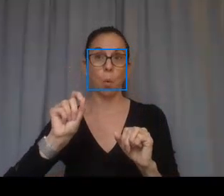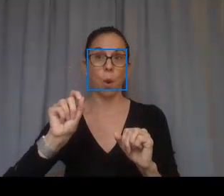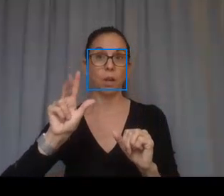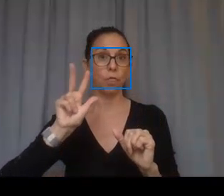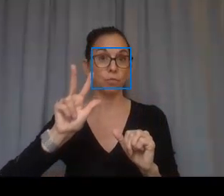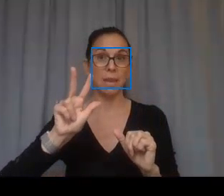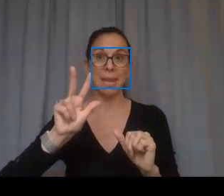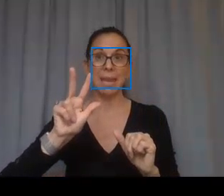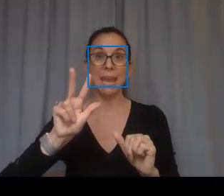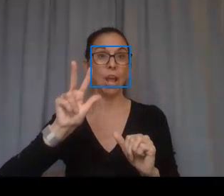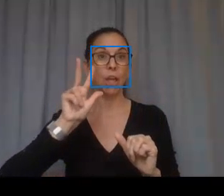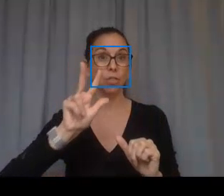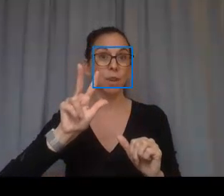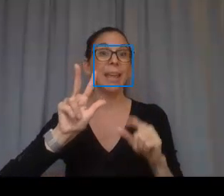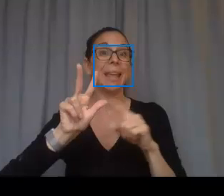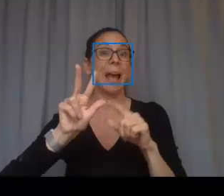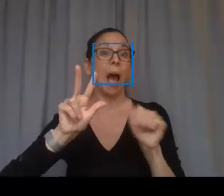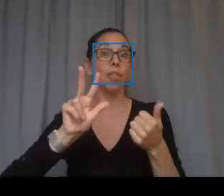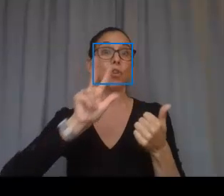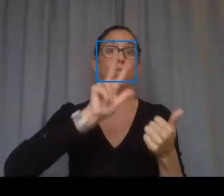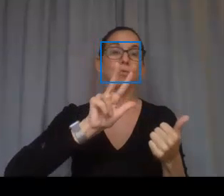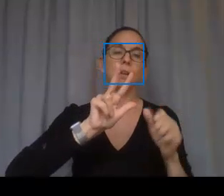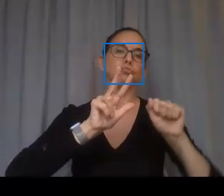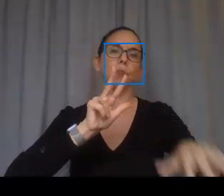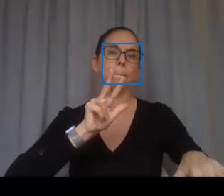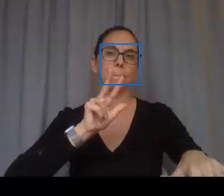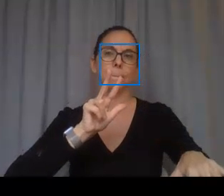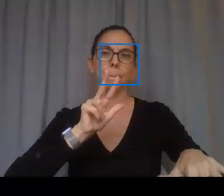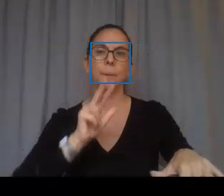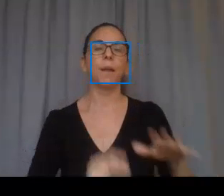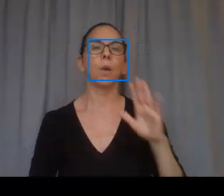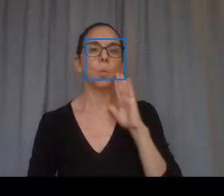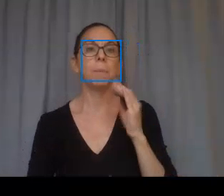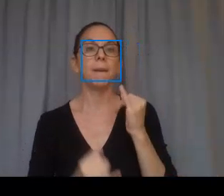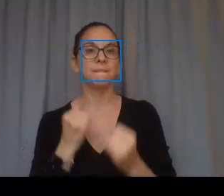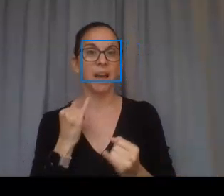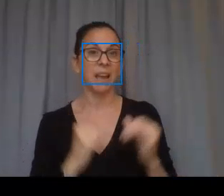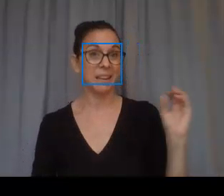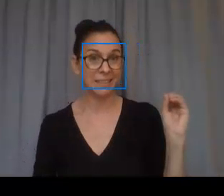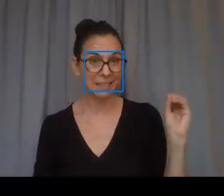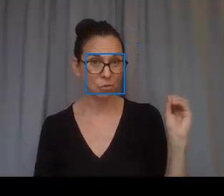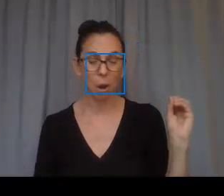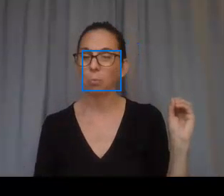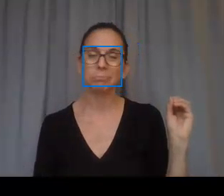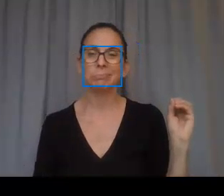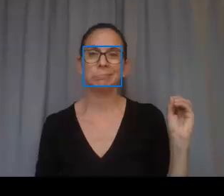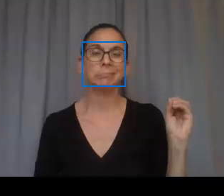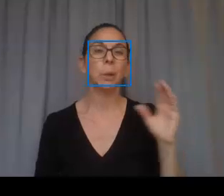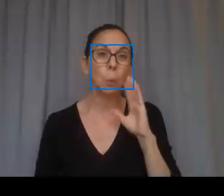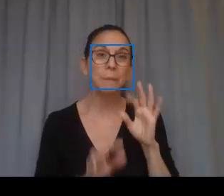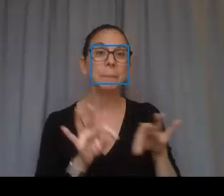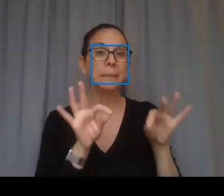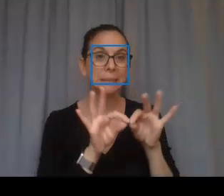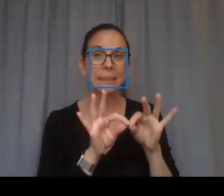2.33 grams. Now in this case, we did not add a final 0, because if we had, that would have been a final 0 after a decimal place. It would have been